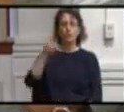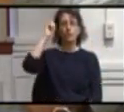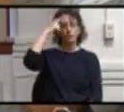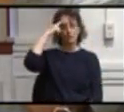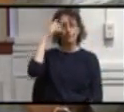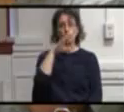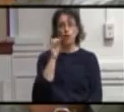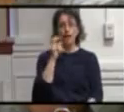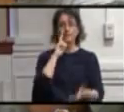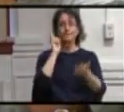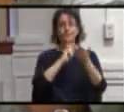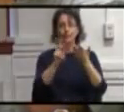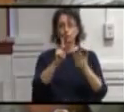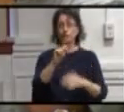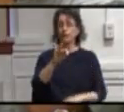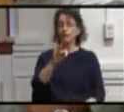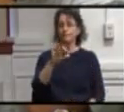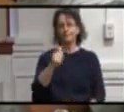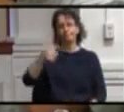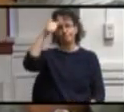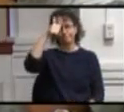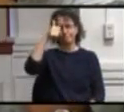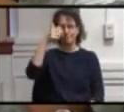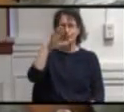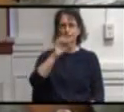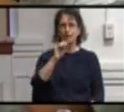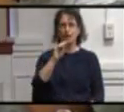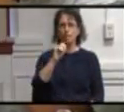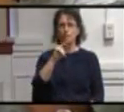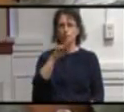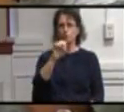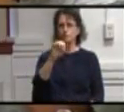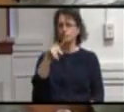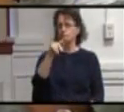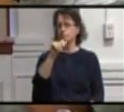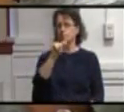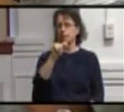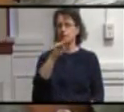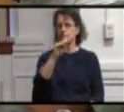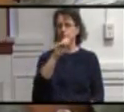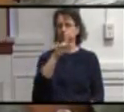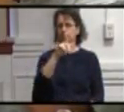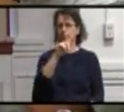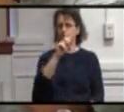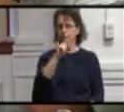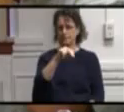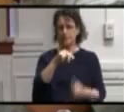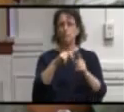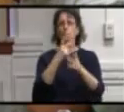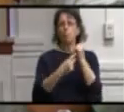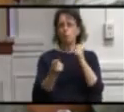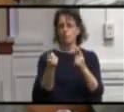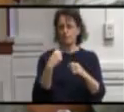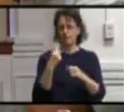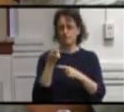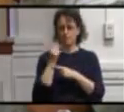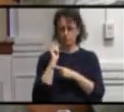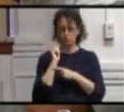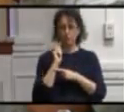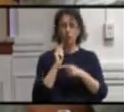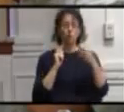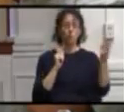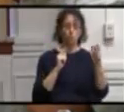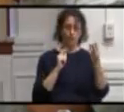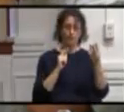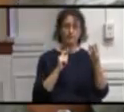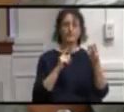of Commerce Pat Moulton were both here on Wednesday. The governor here was here Wednesday with Pat. And on Thursday, Pat Moulton